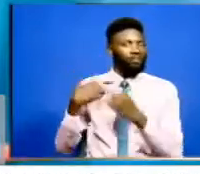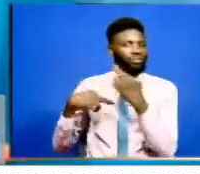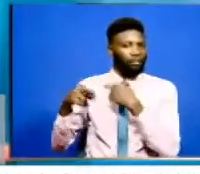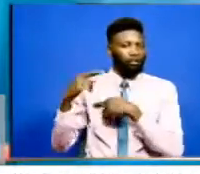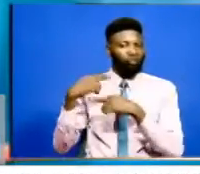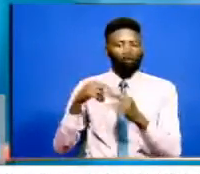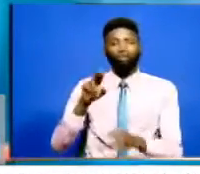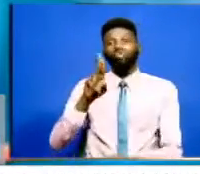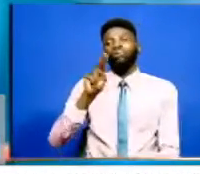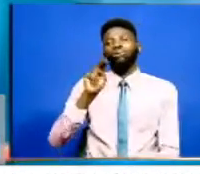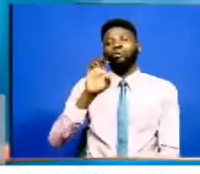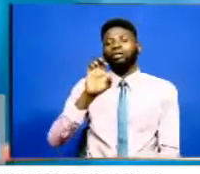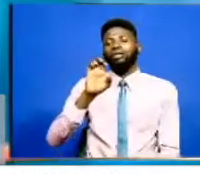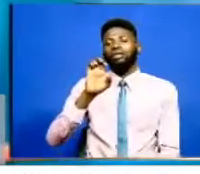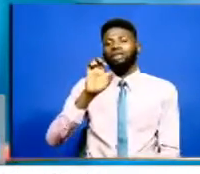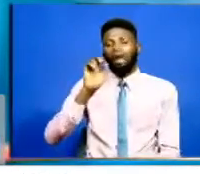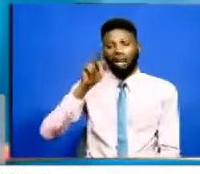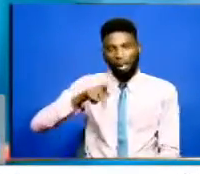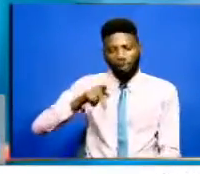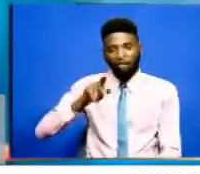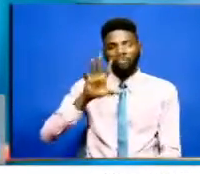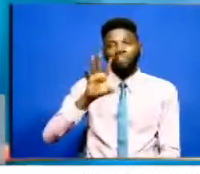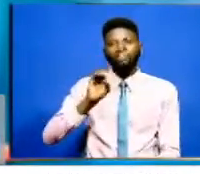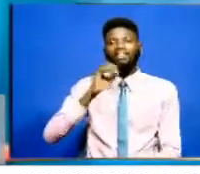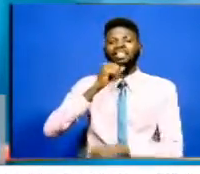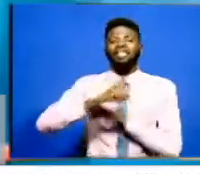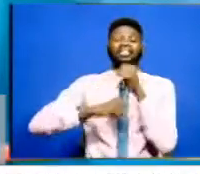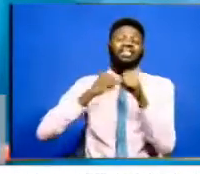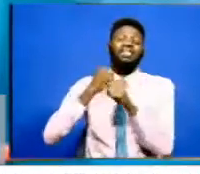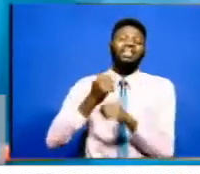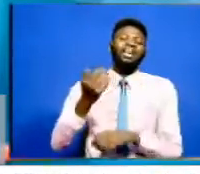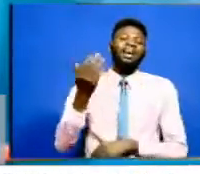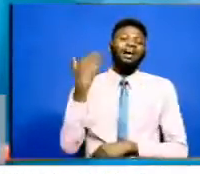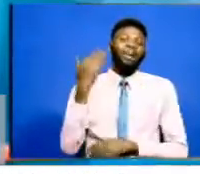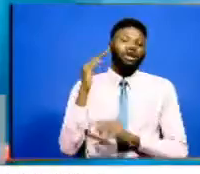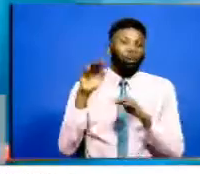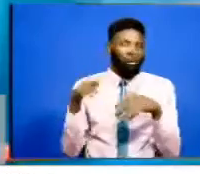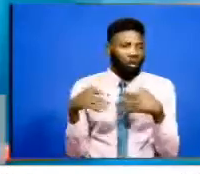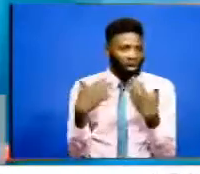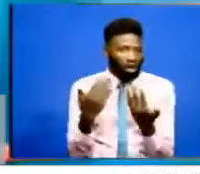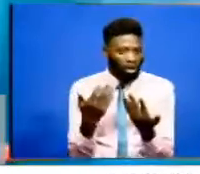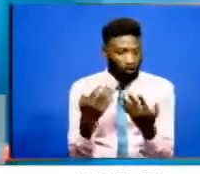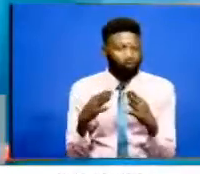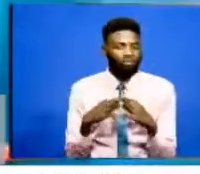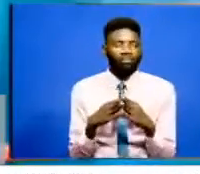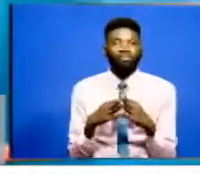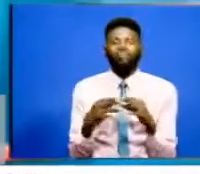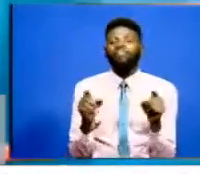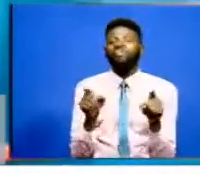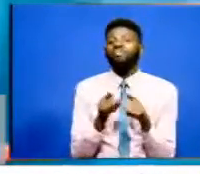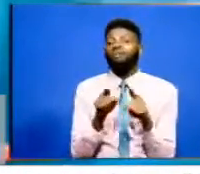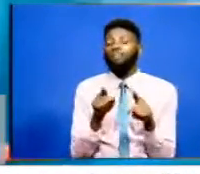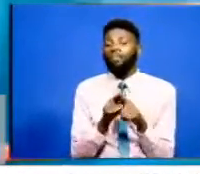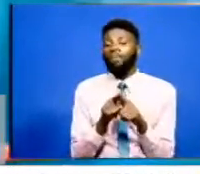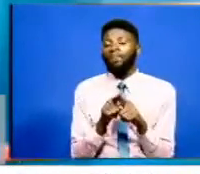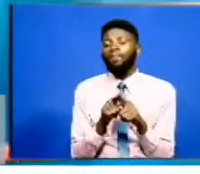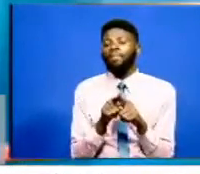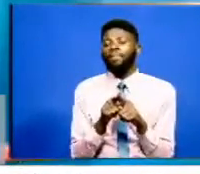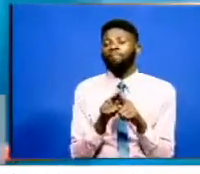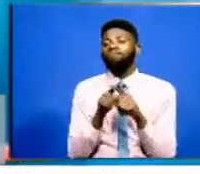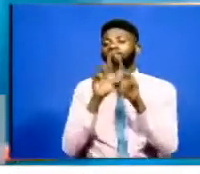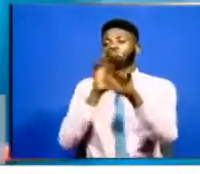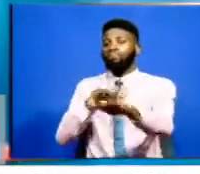50 years ago and to really seize, the opportunities